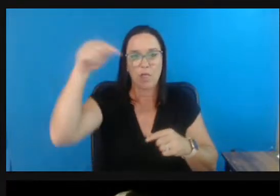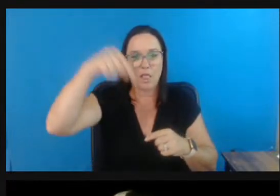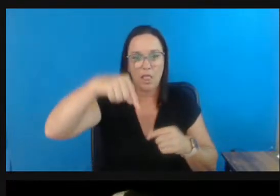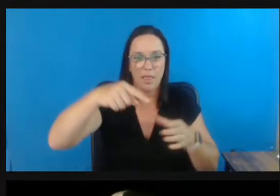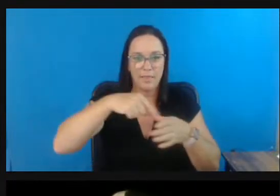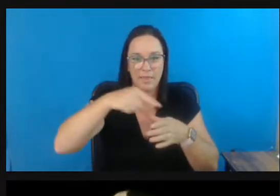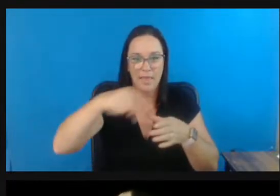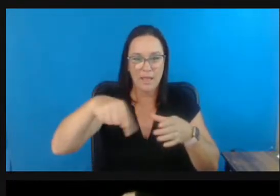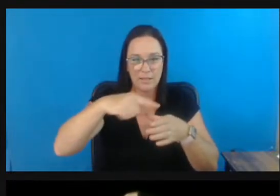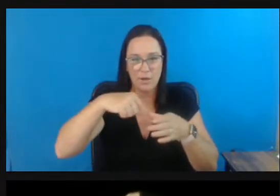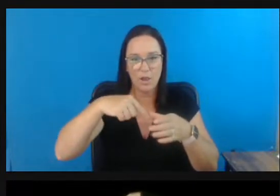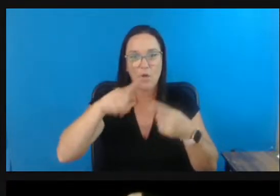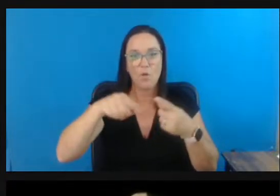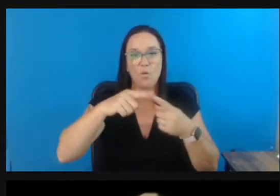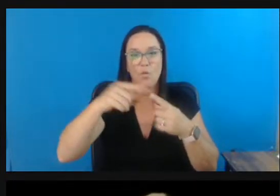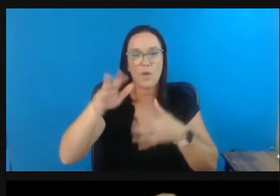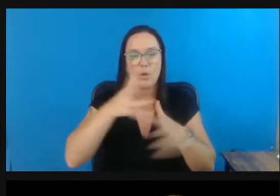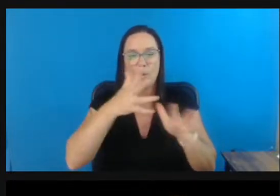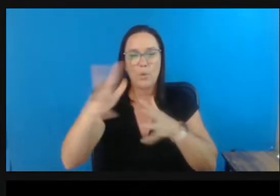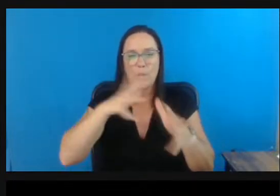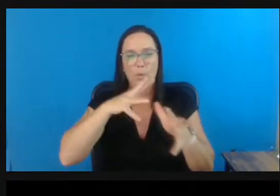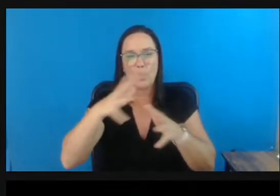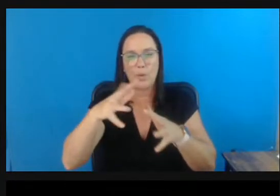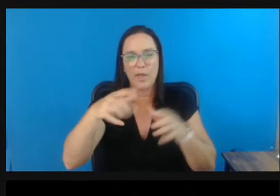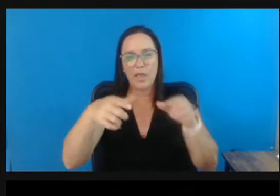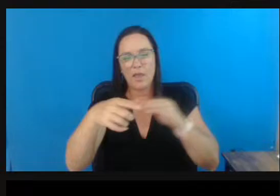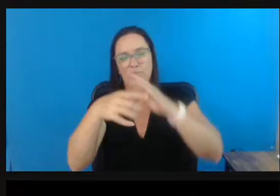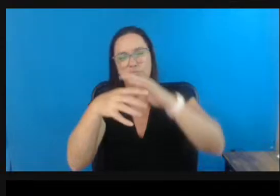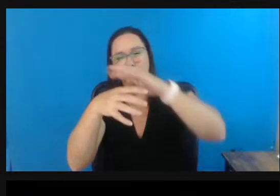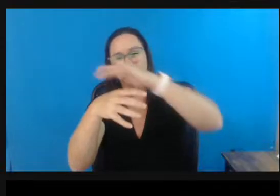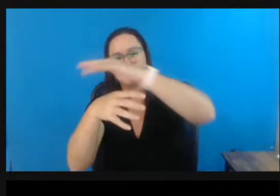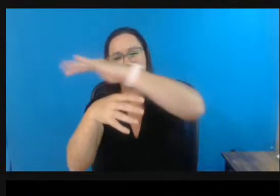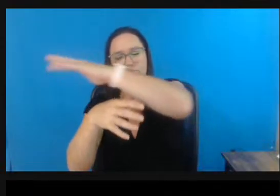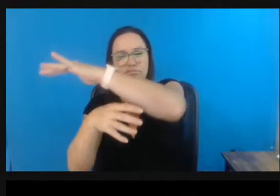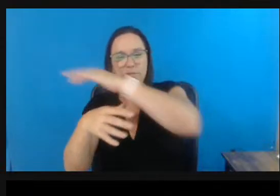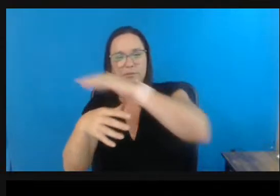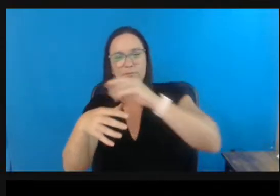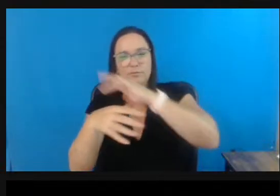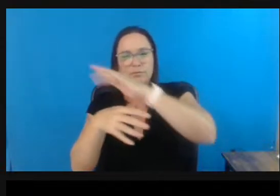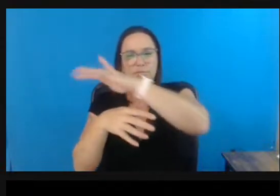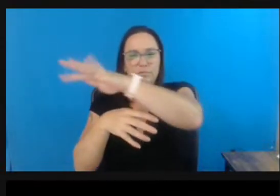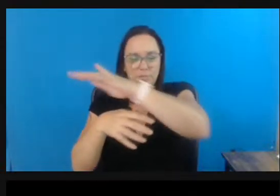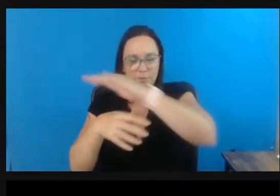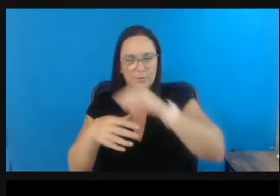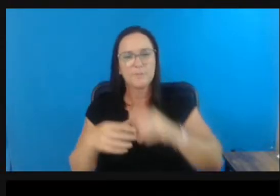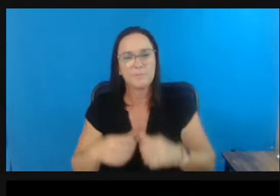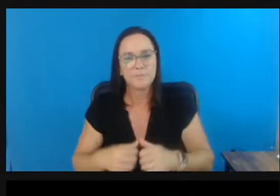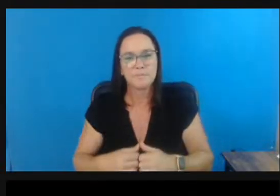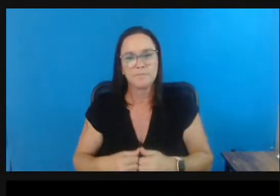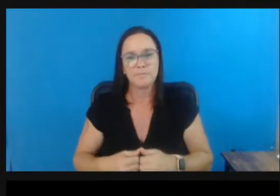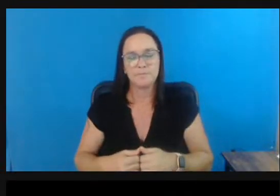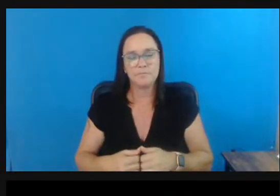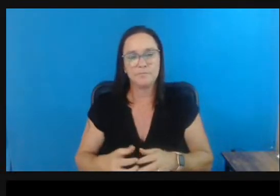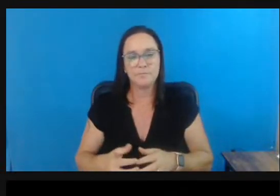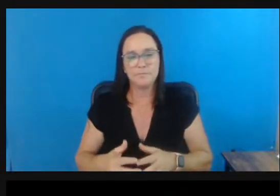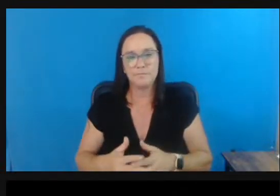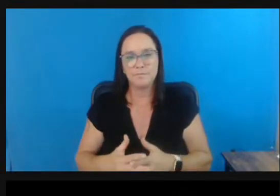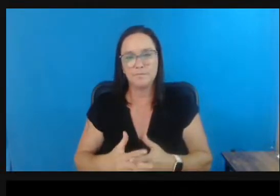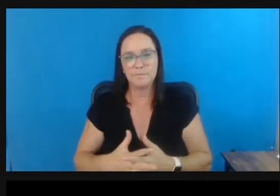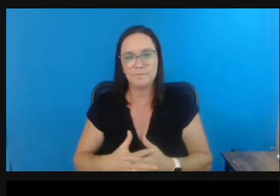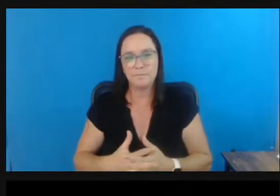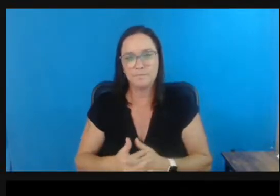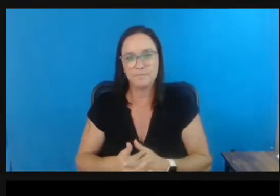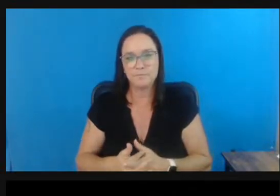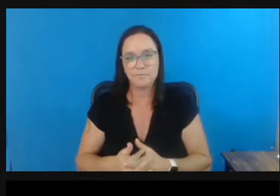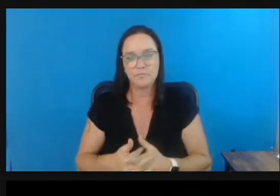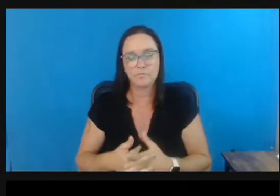when the winds blow towards the southwest in the trade wind dominant pattern, then you see the gas all blowing away